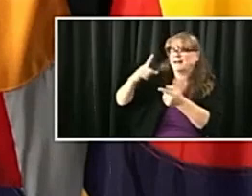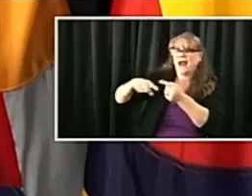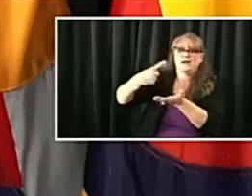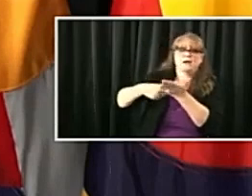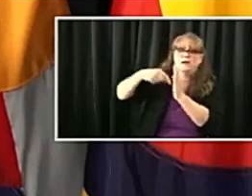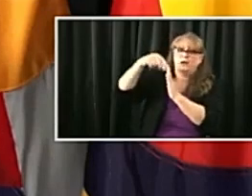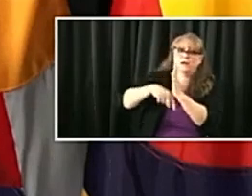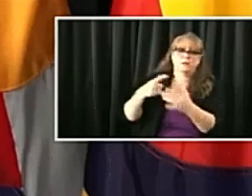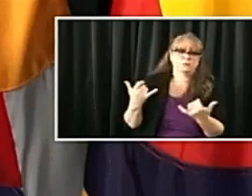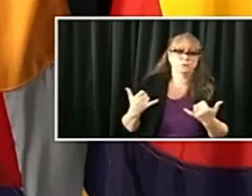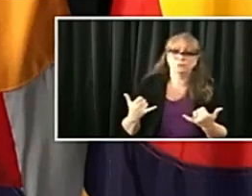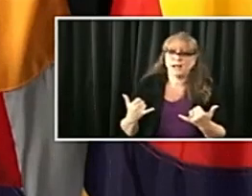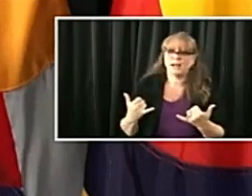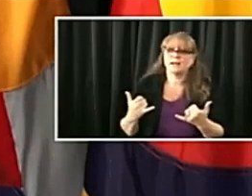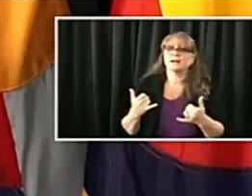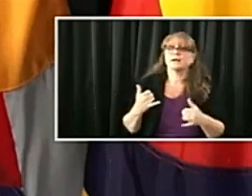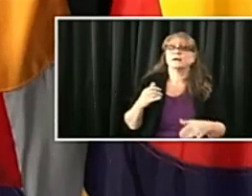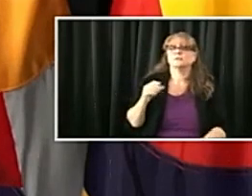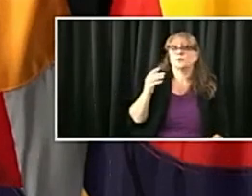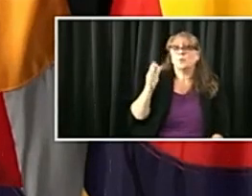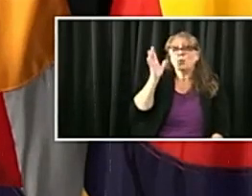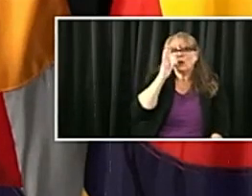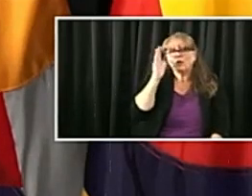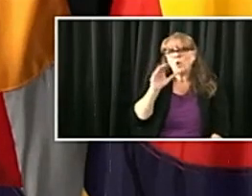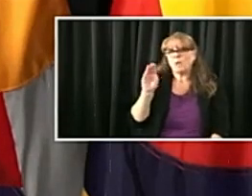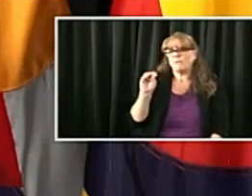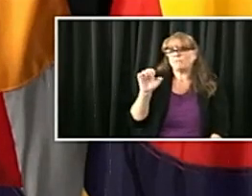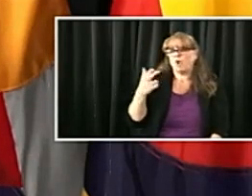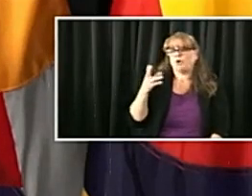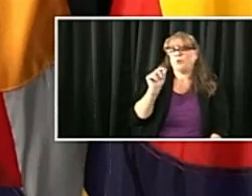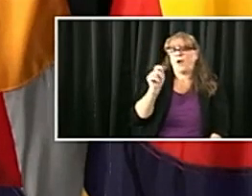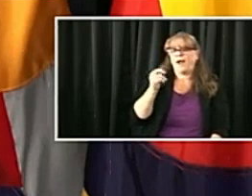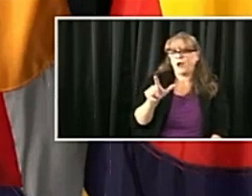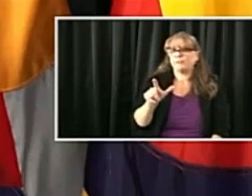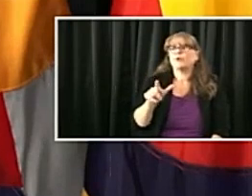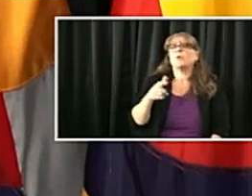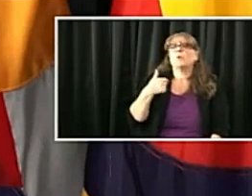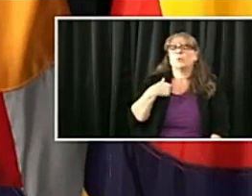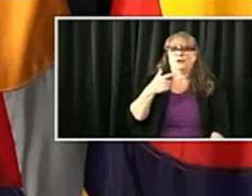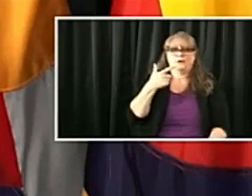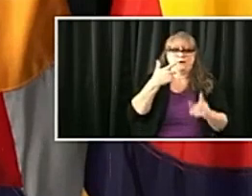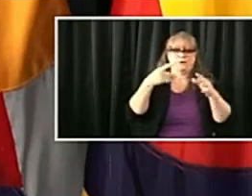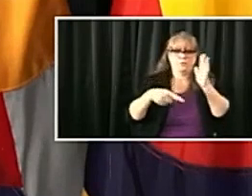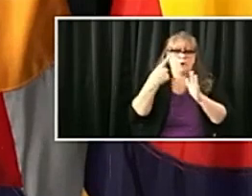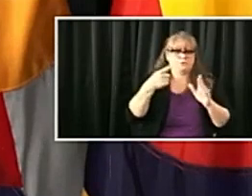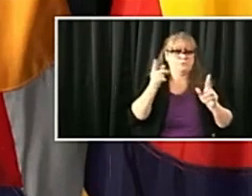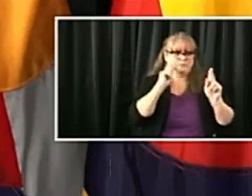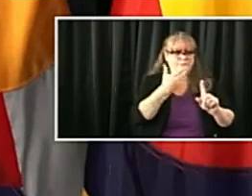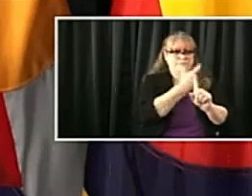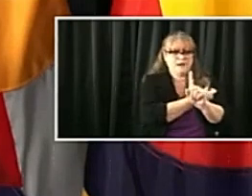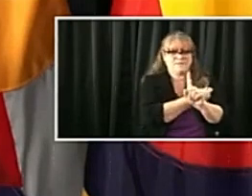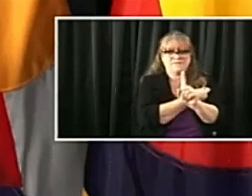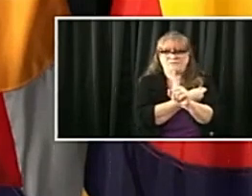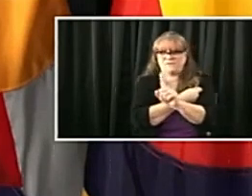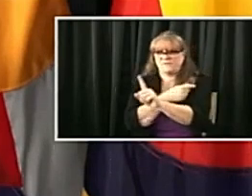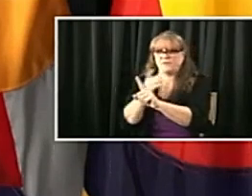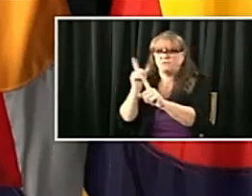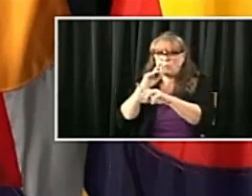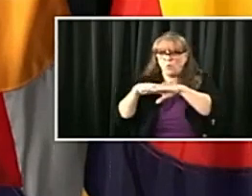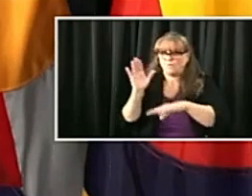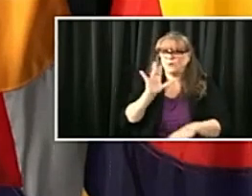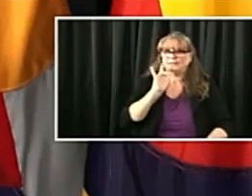early March, whenever that might be, when we've reached that protection of people over 65 and many essential workers. And then